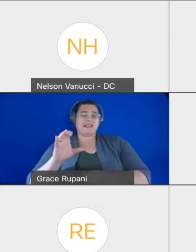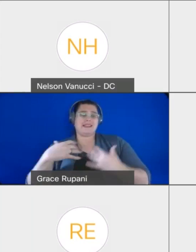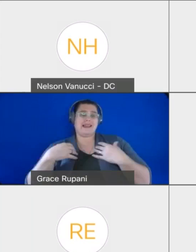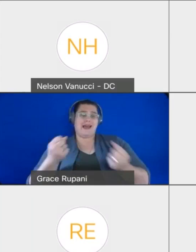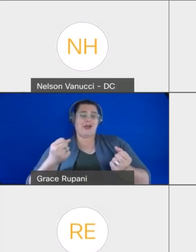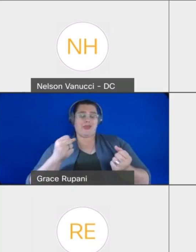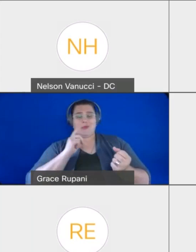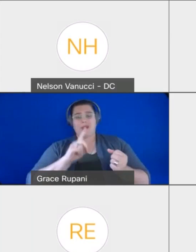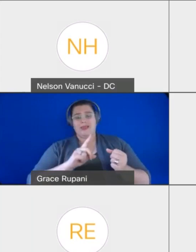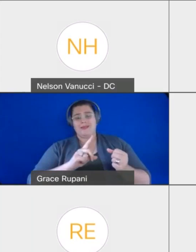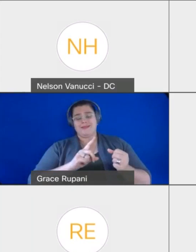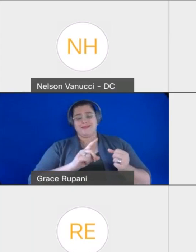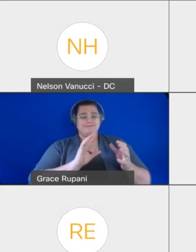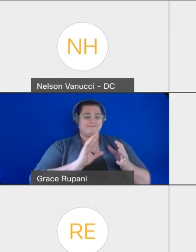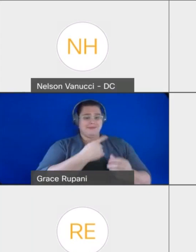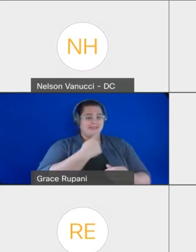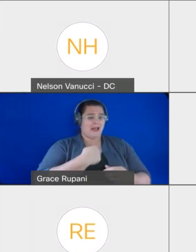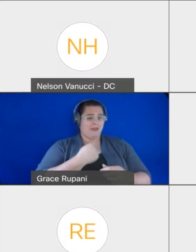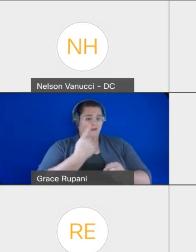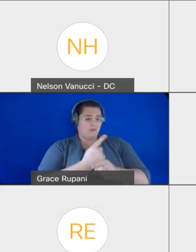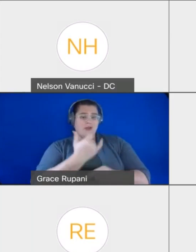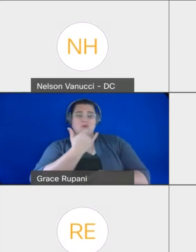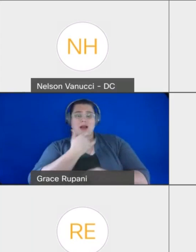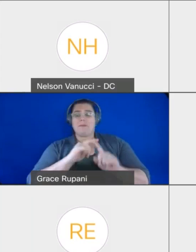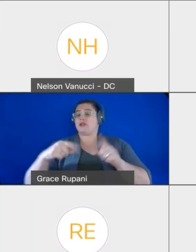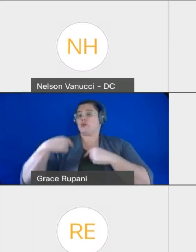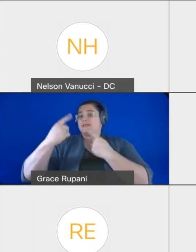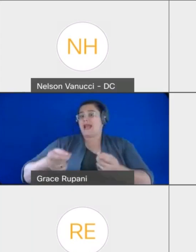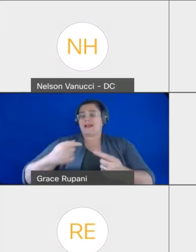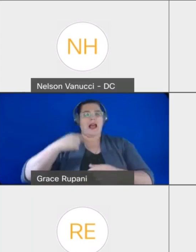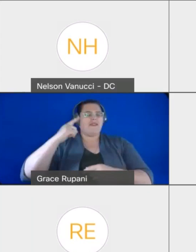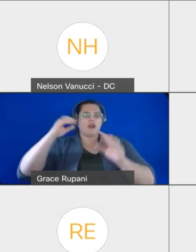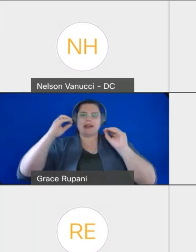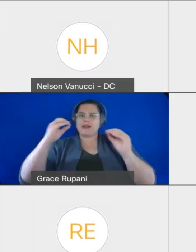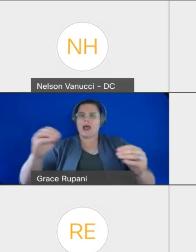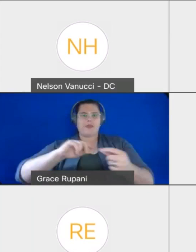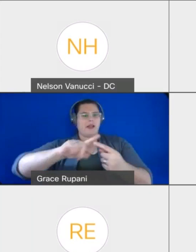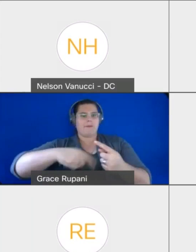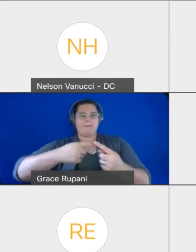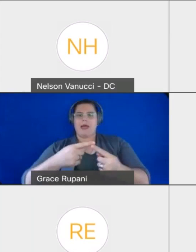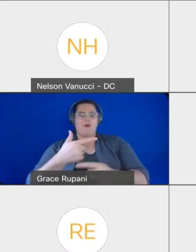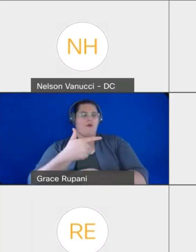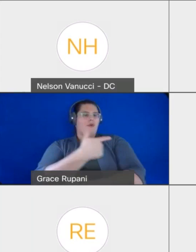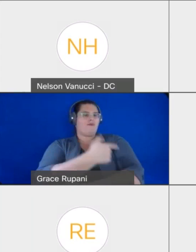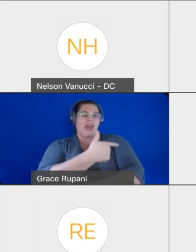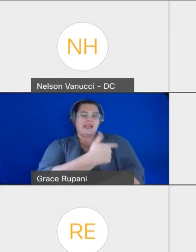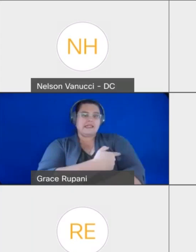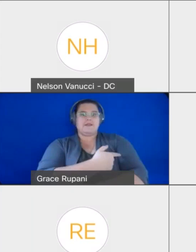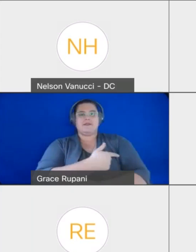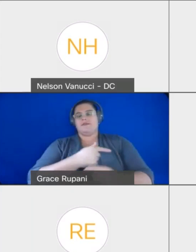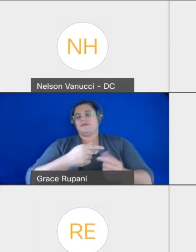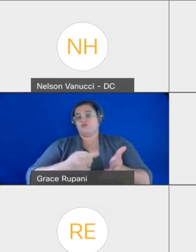was incorrect on this. To date, I have heard nothing indicating that there will be a requirement to get the